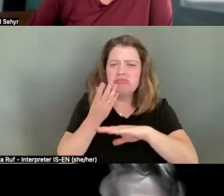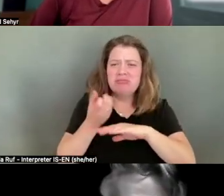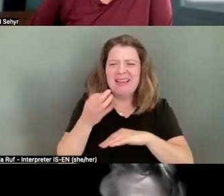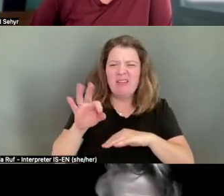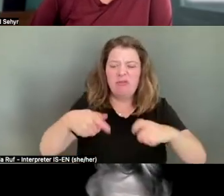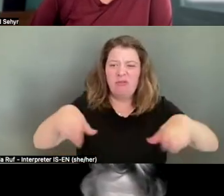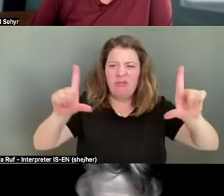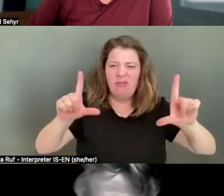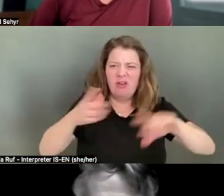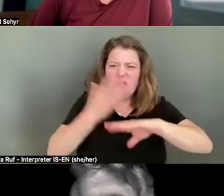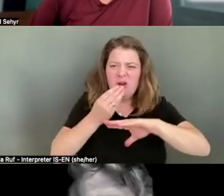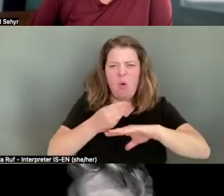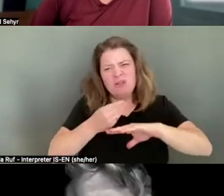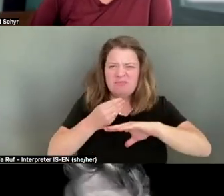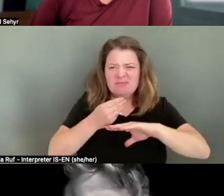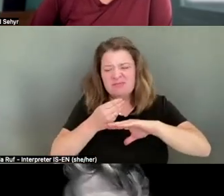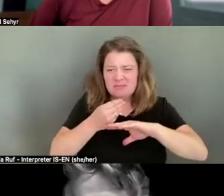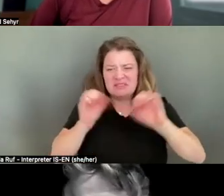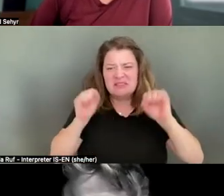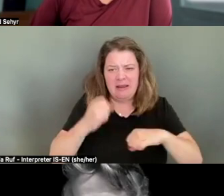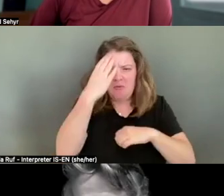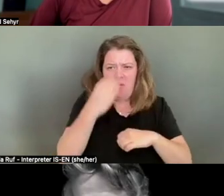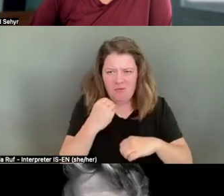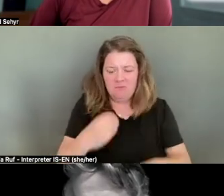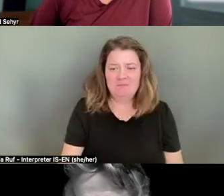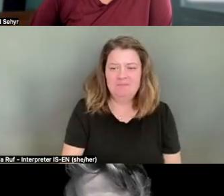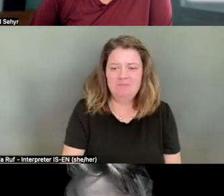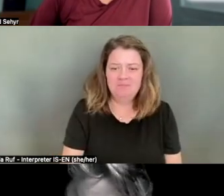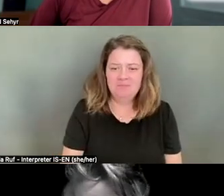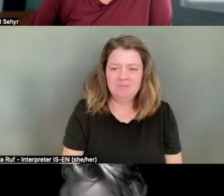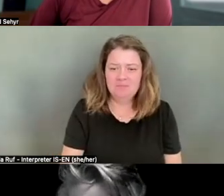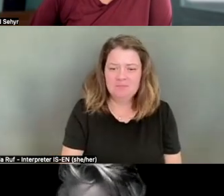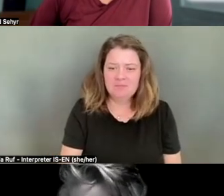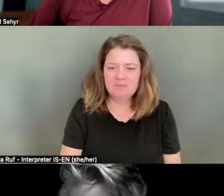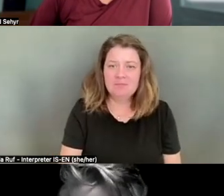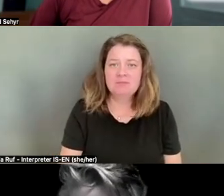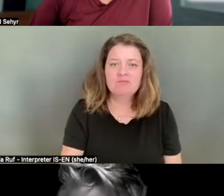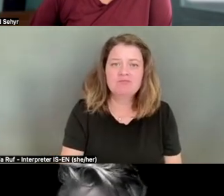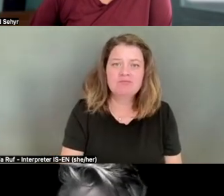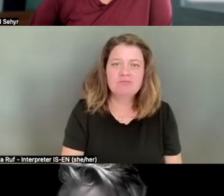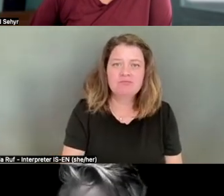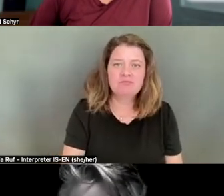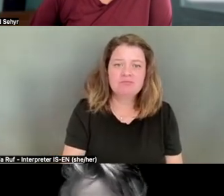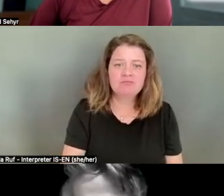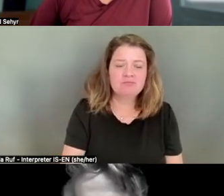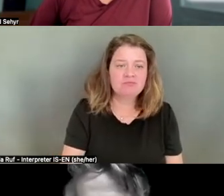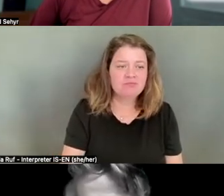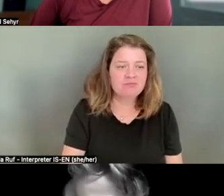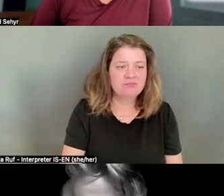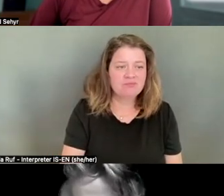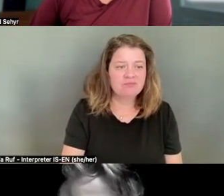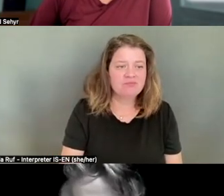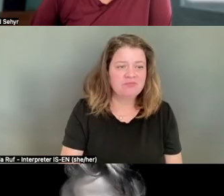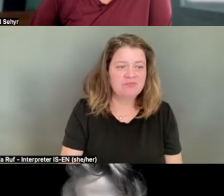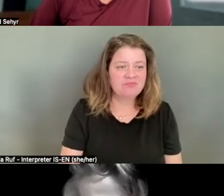please make sure you keep your camera off. Right, so I see that we've already had